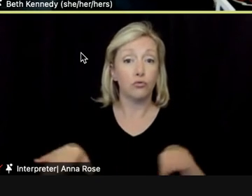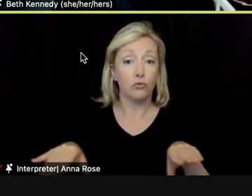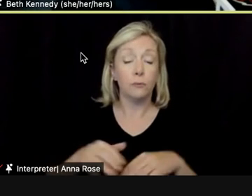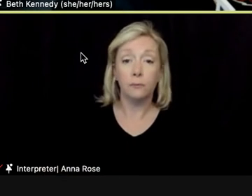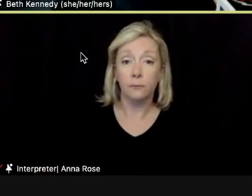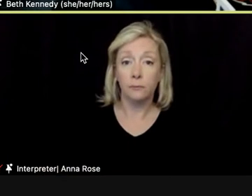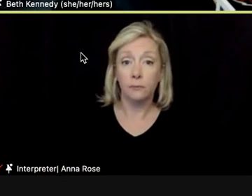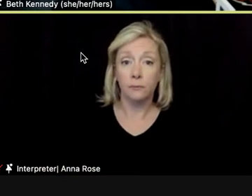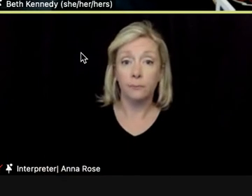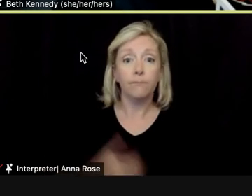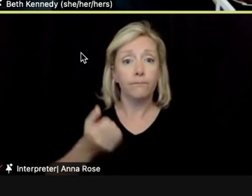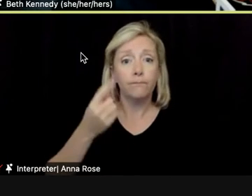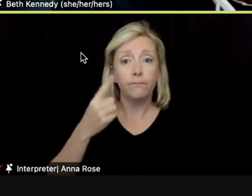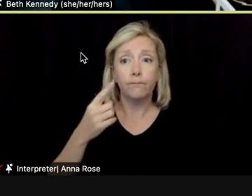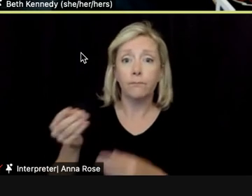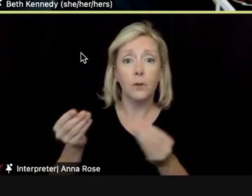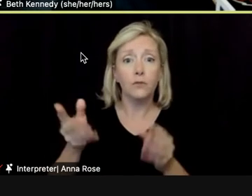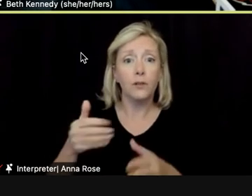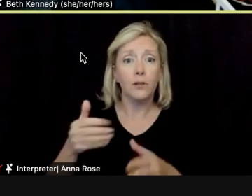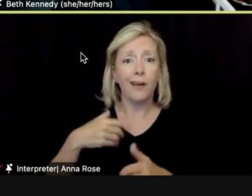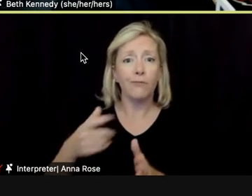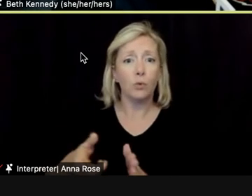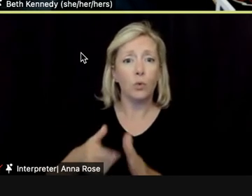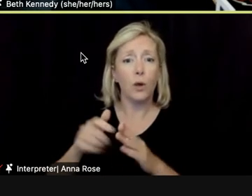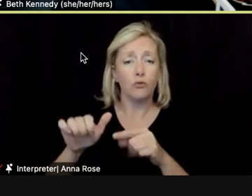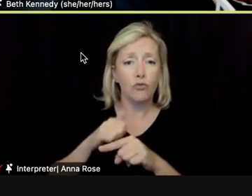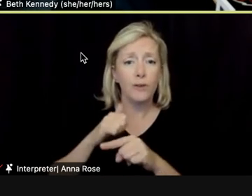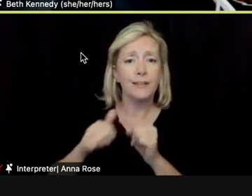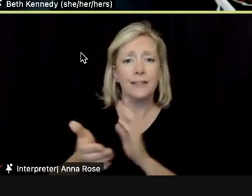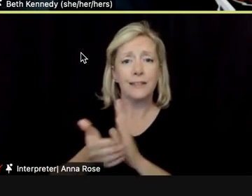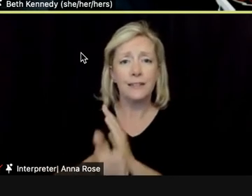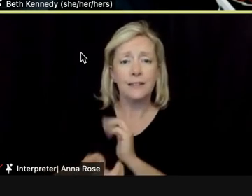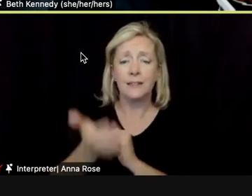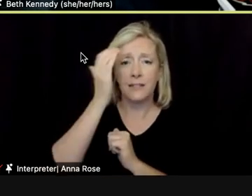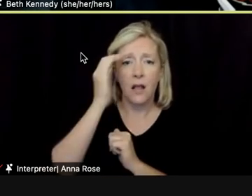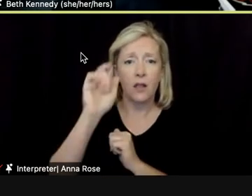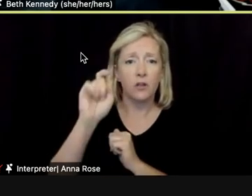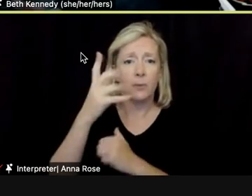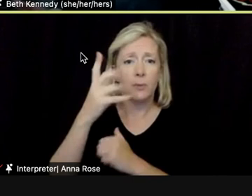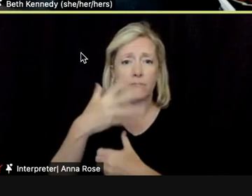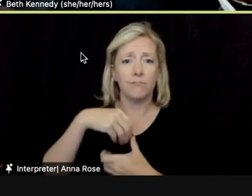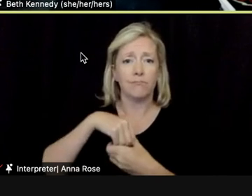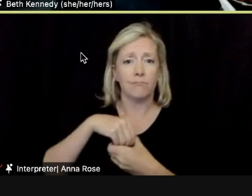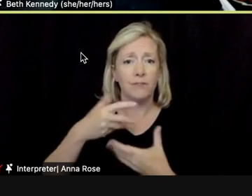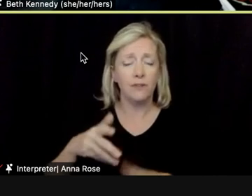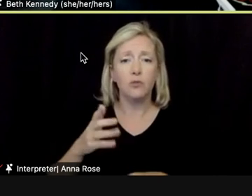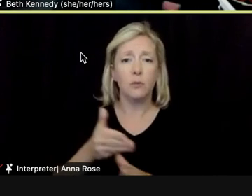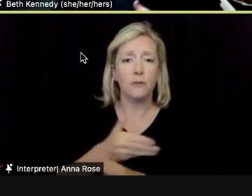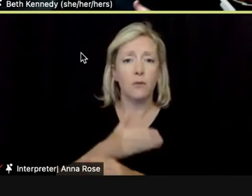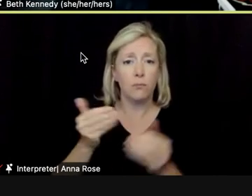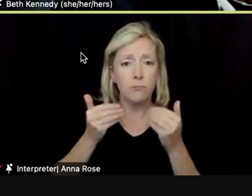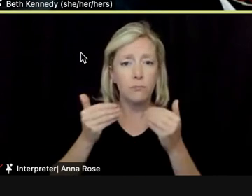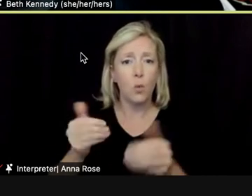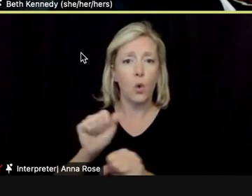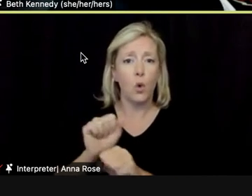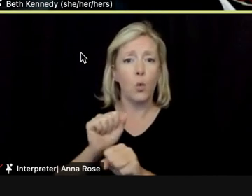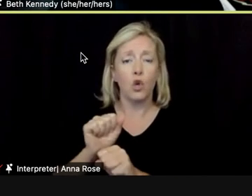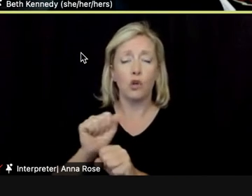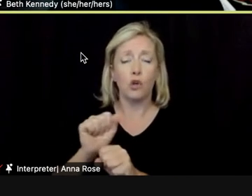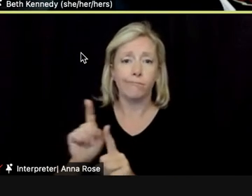there's a set of training and skills and knowledge that they should have. So I'm going to spend some time on that in a few